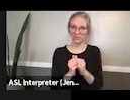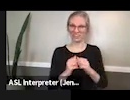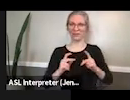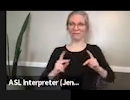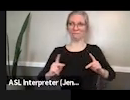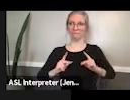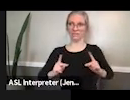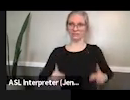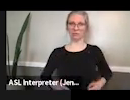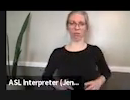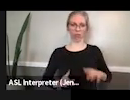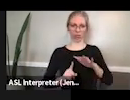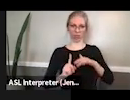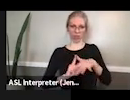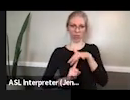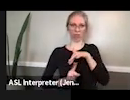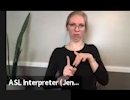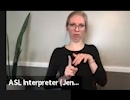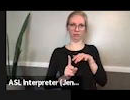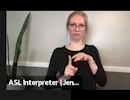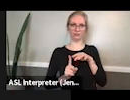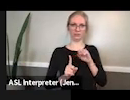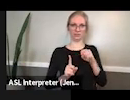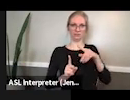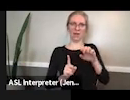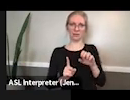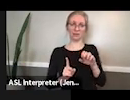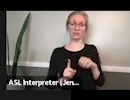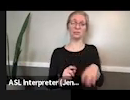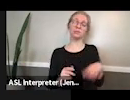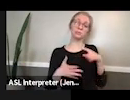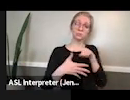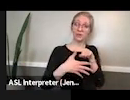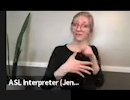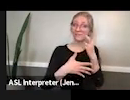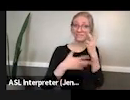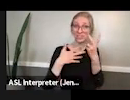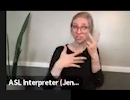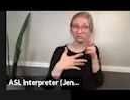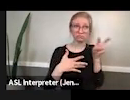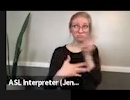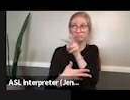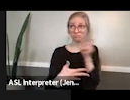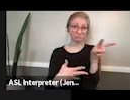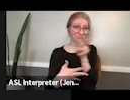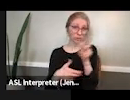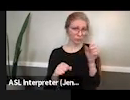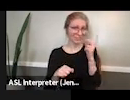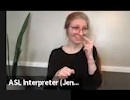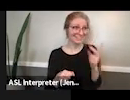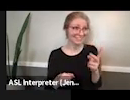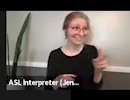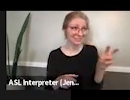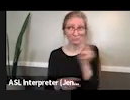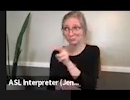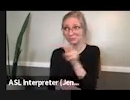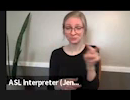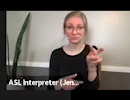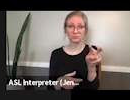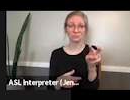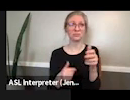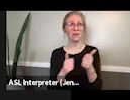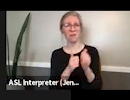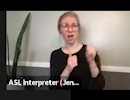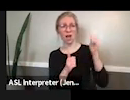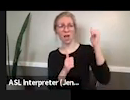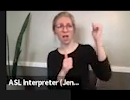self space, right? Your vision, you can see vision as far, far away